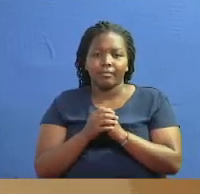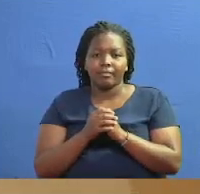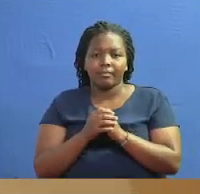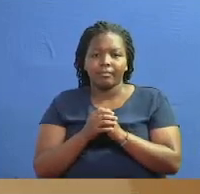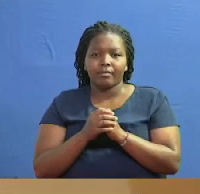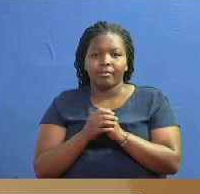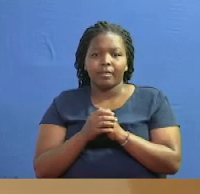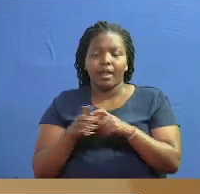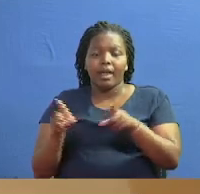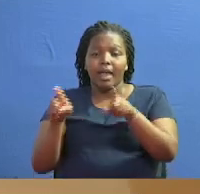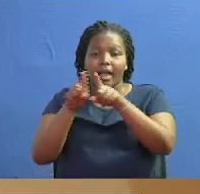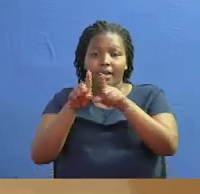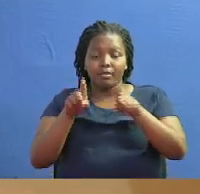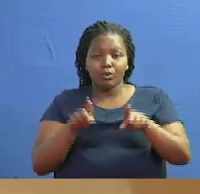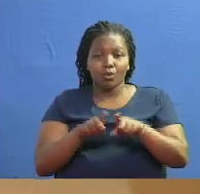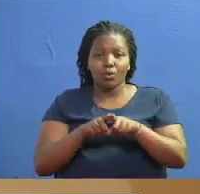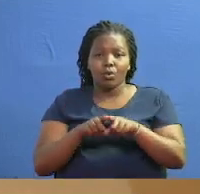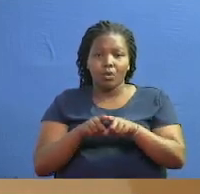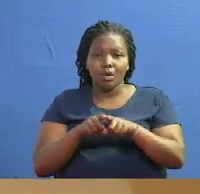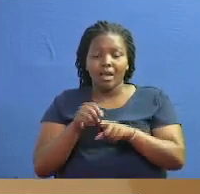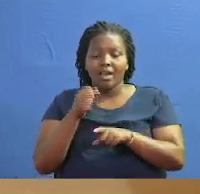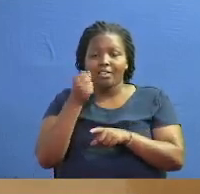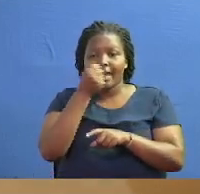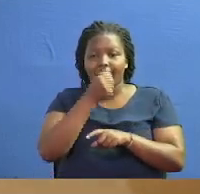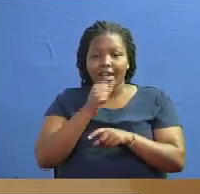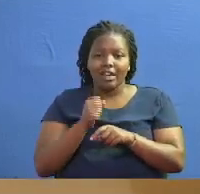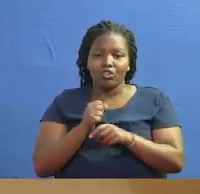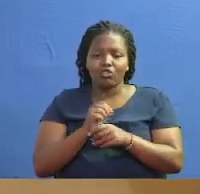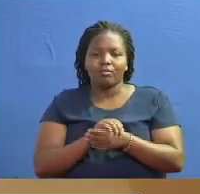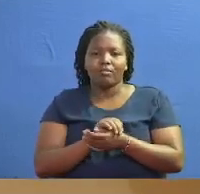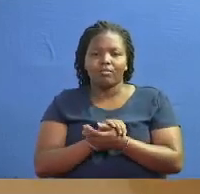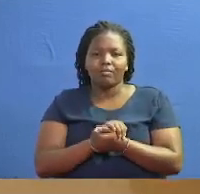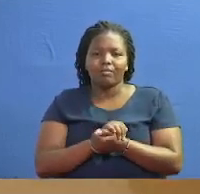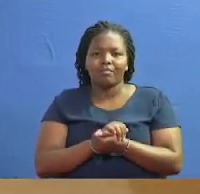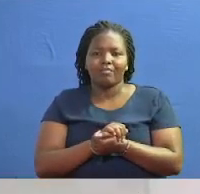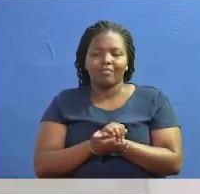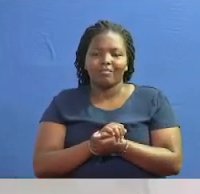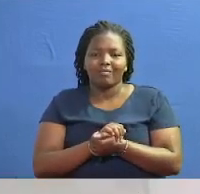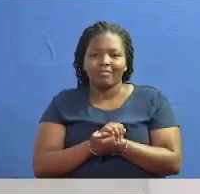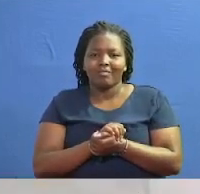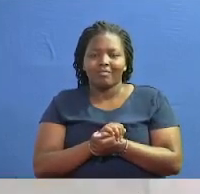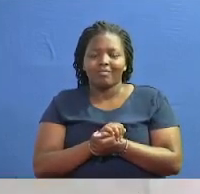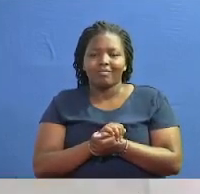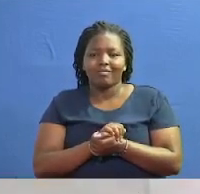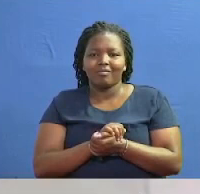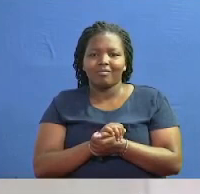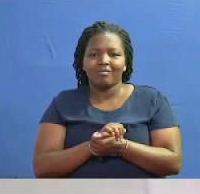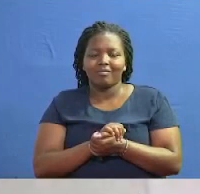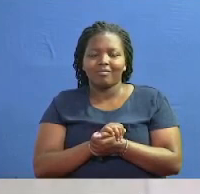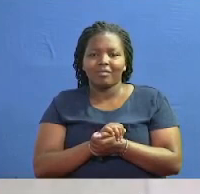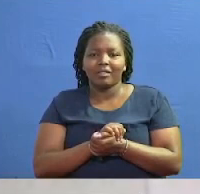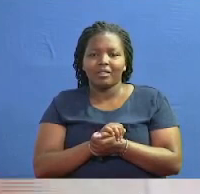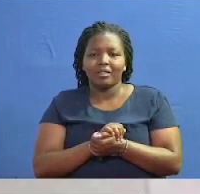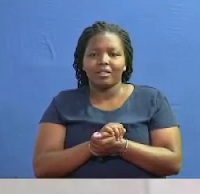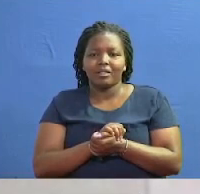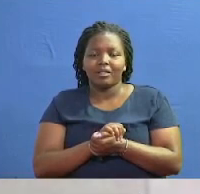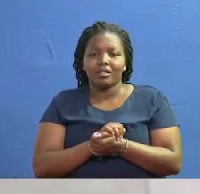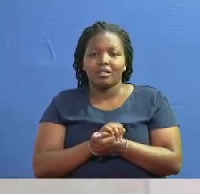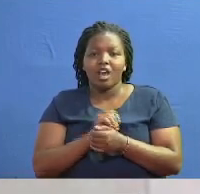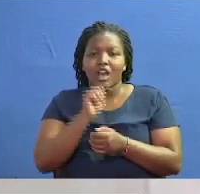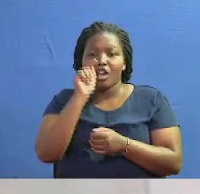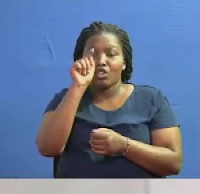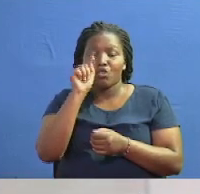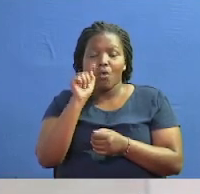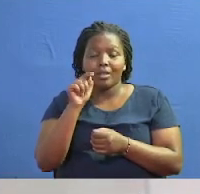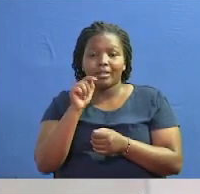the age, and of course the sickle cell factor coming in. All right. Well, those in this, red